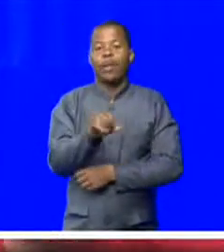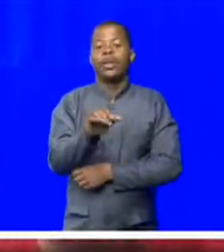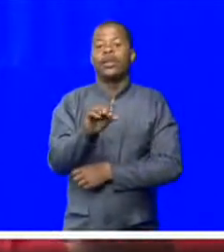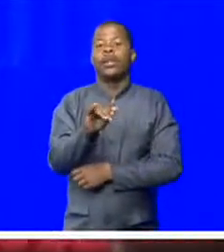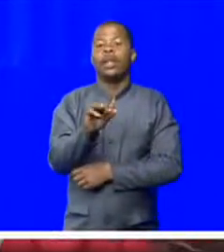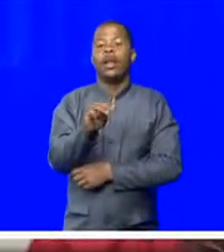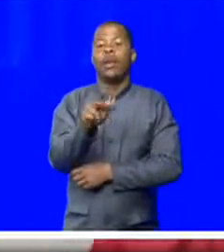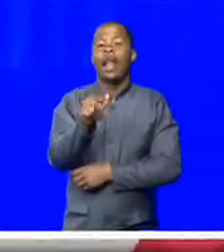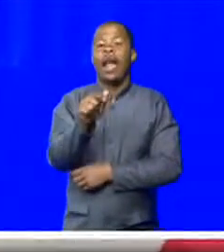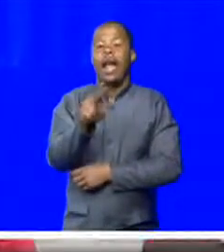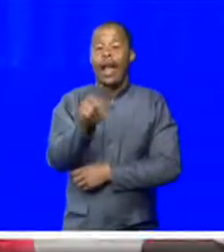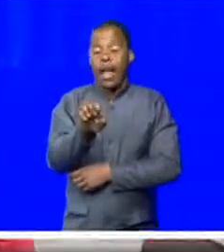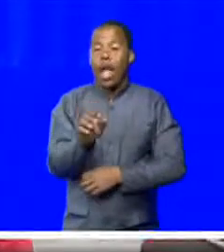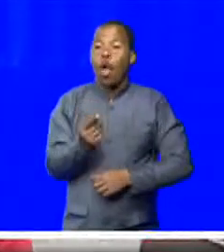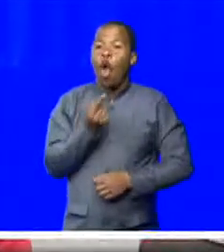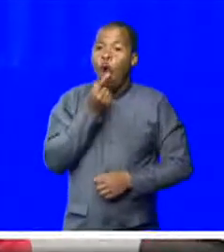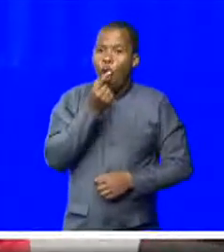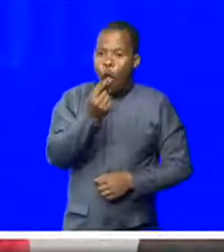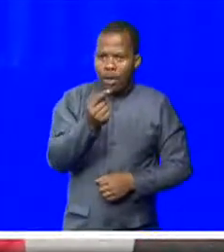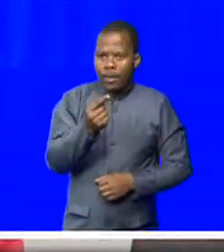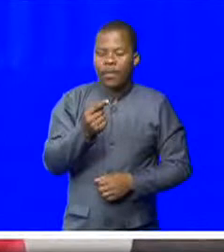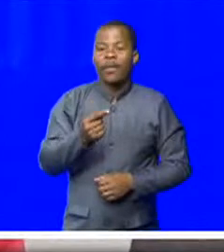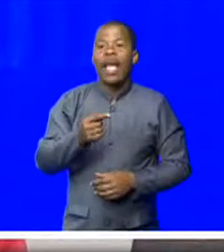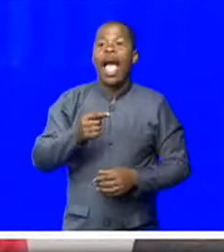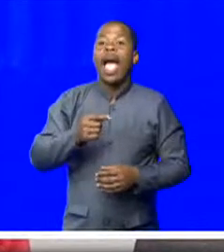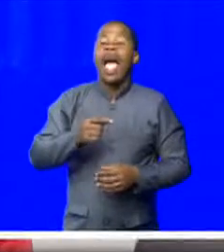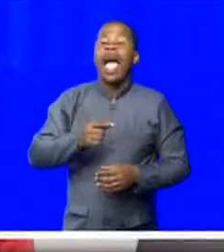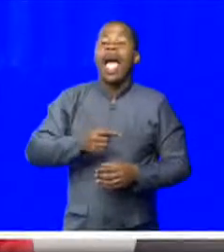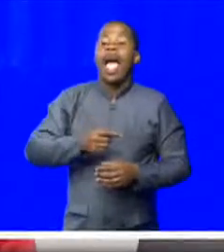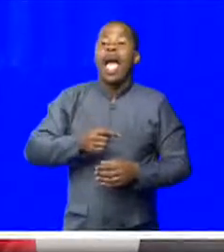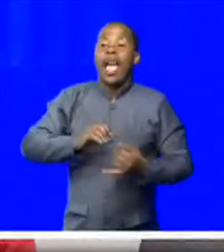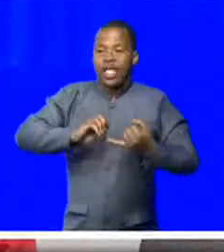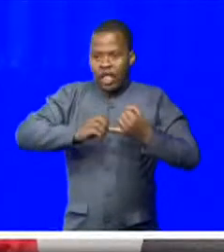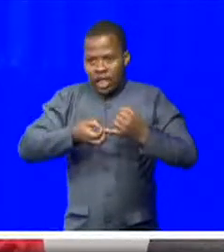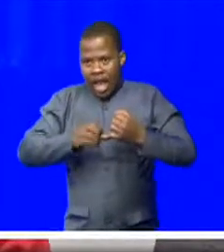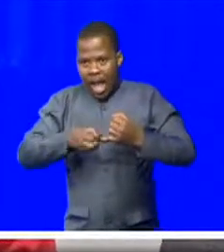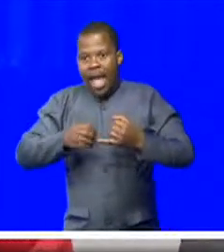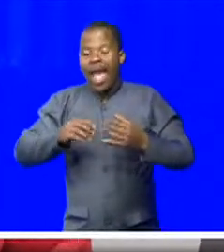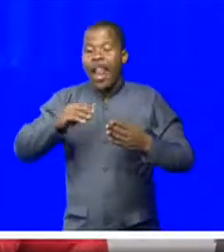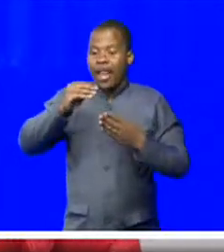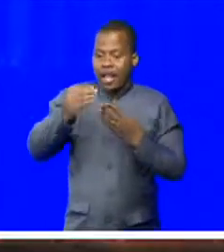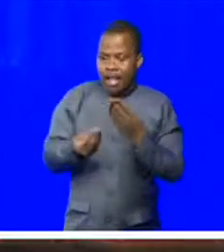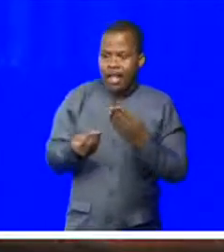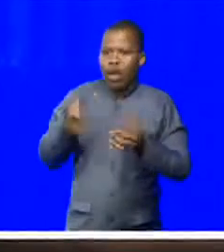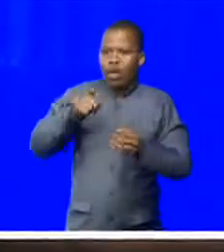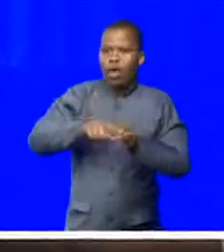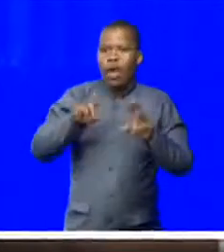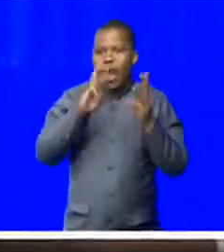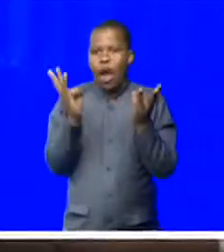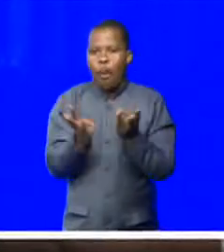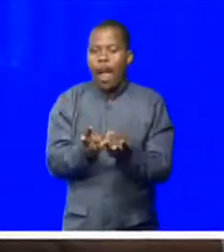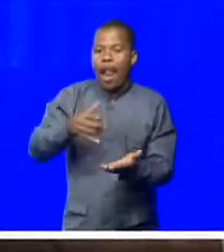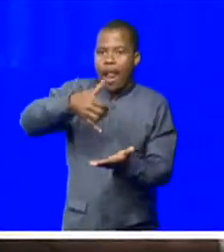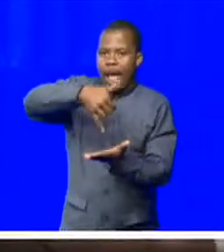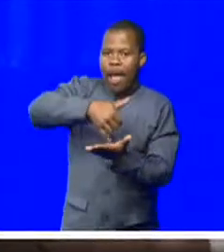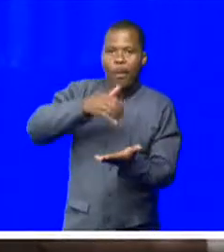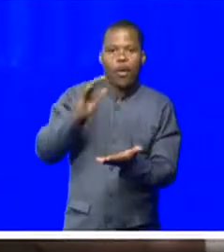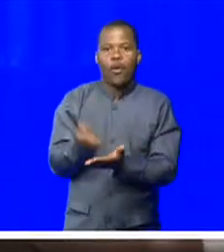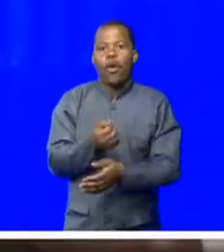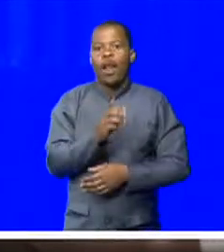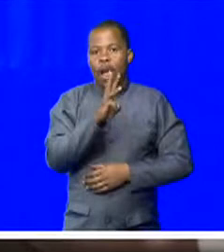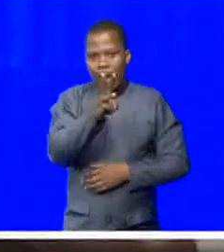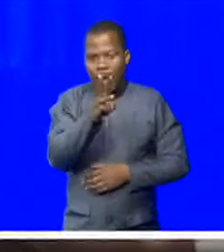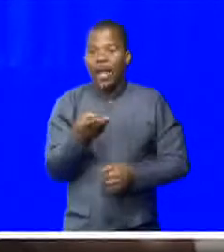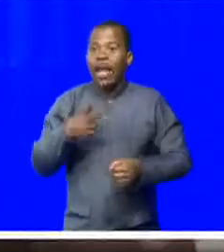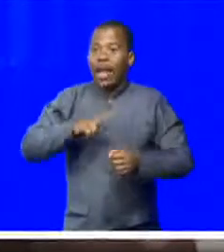the nation that they will fight and try to get qualification to the World Cup. Landvuna ukuthi ngoba vele